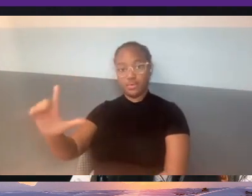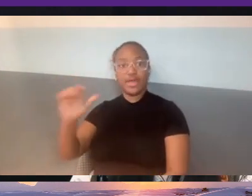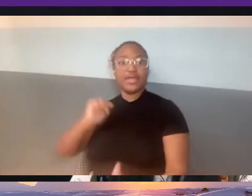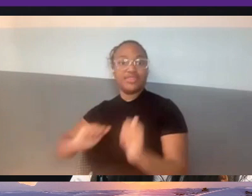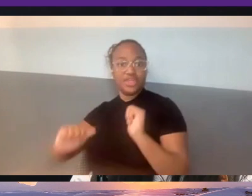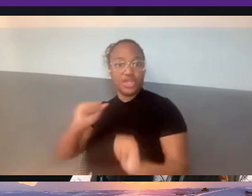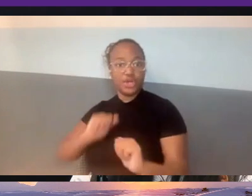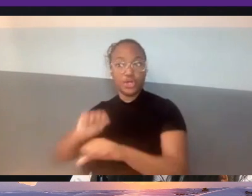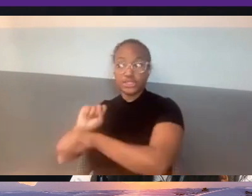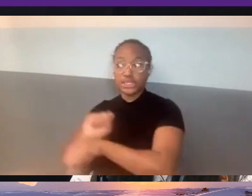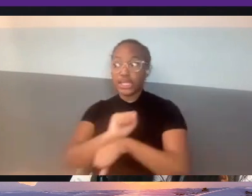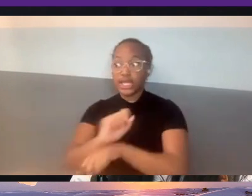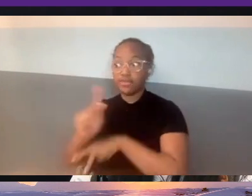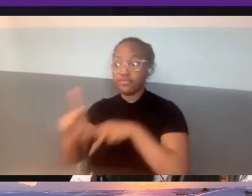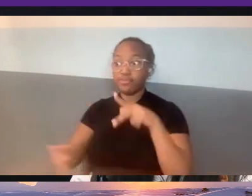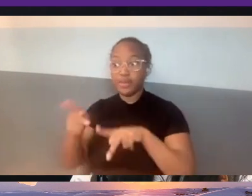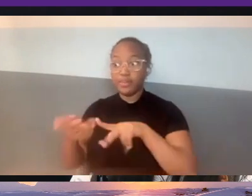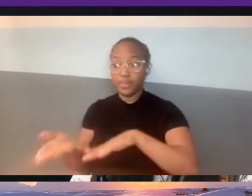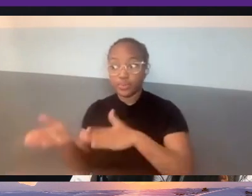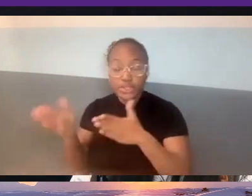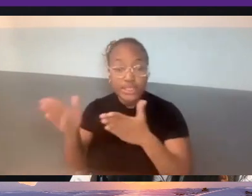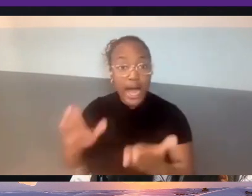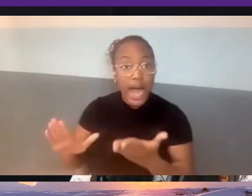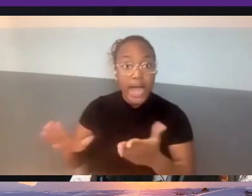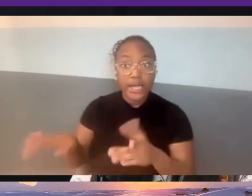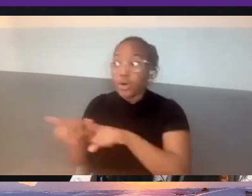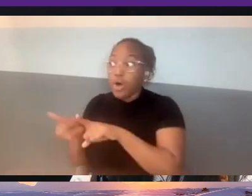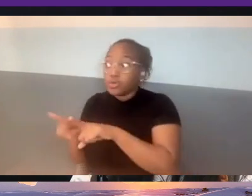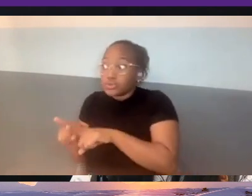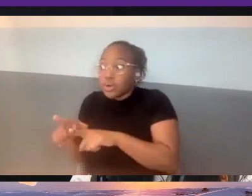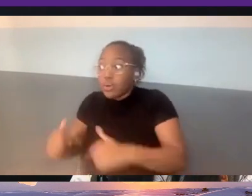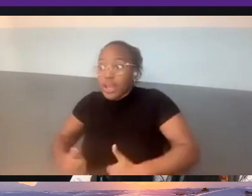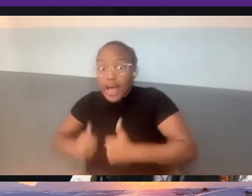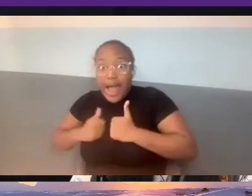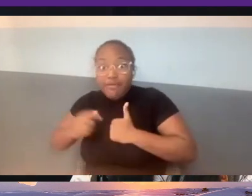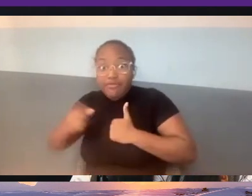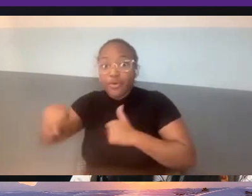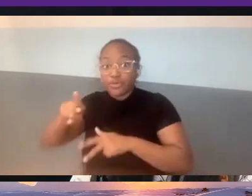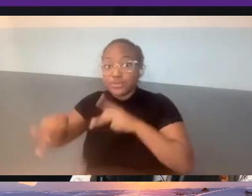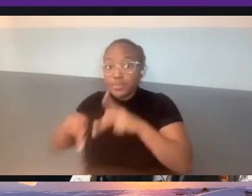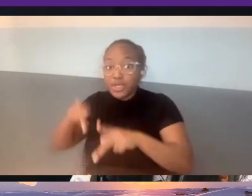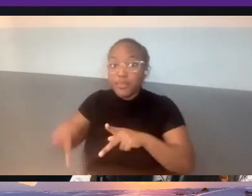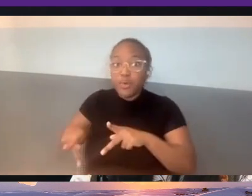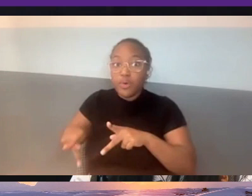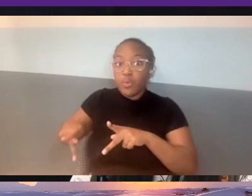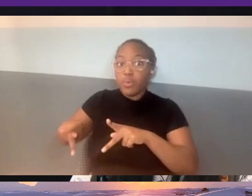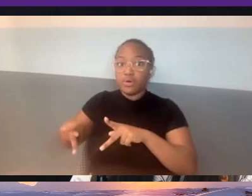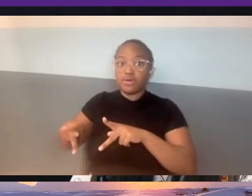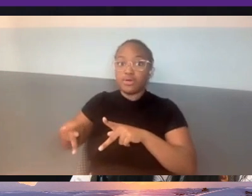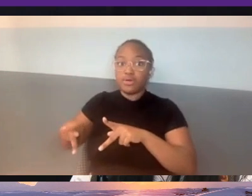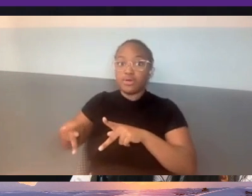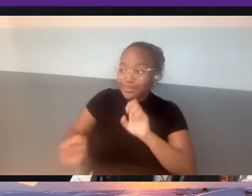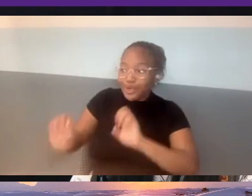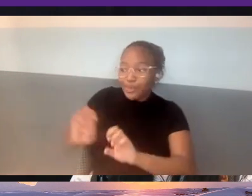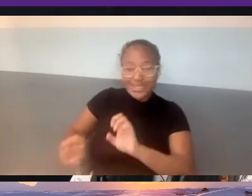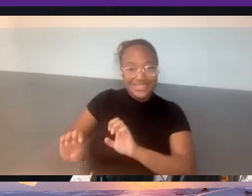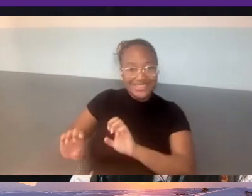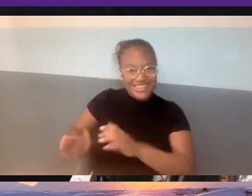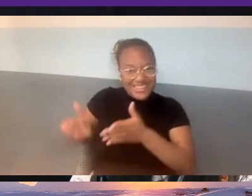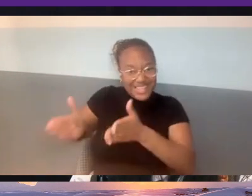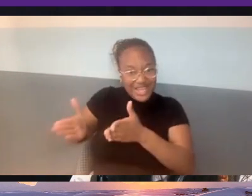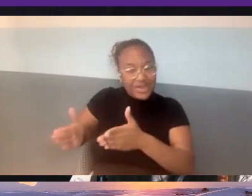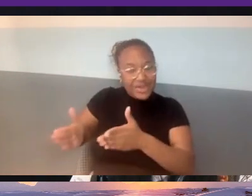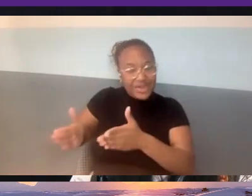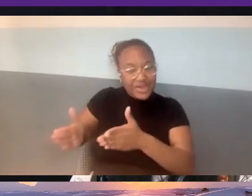were experimented on, and we think that there are some remains on at least one of the university